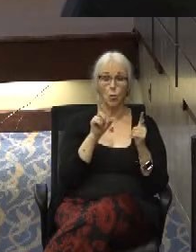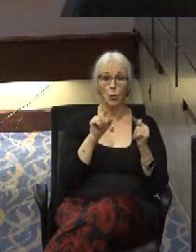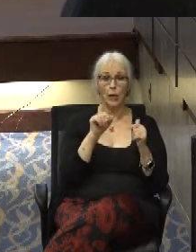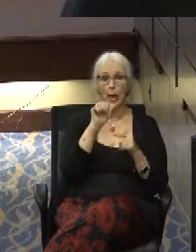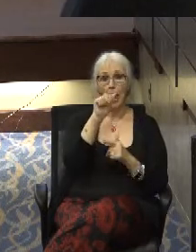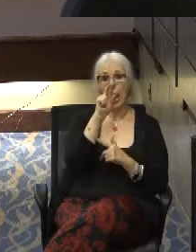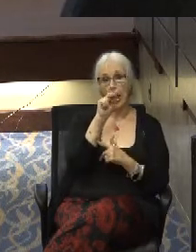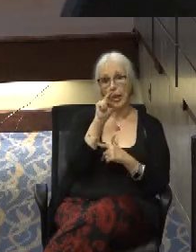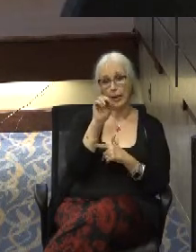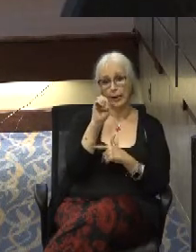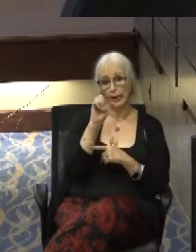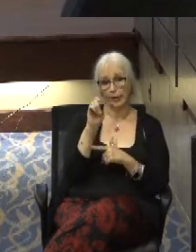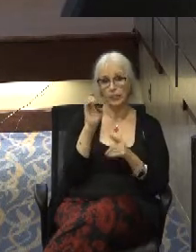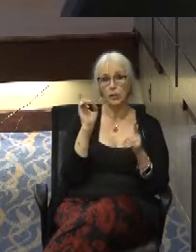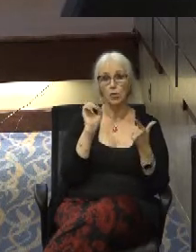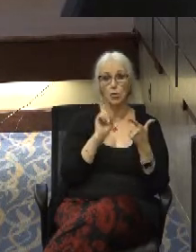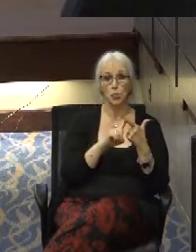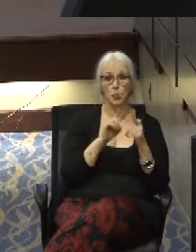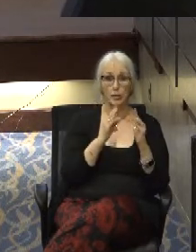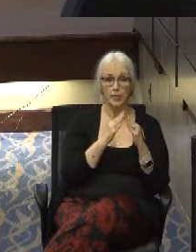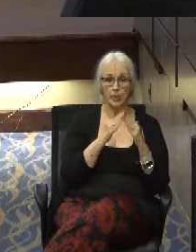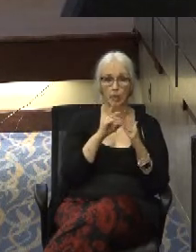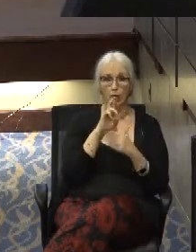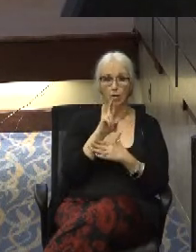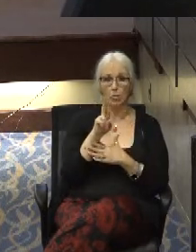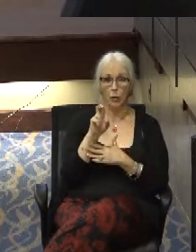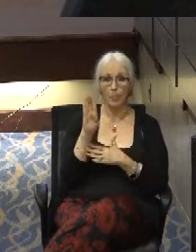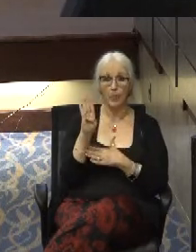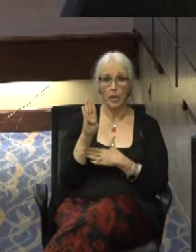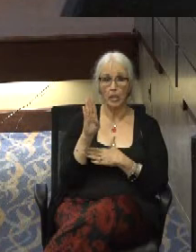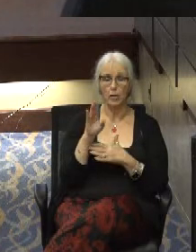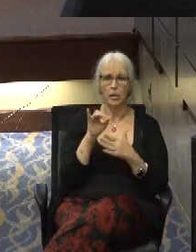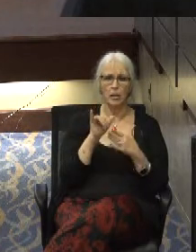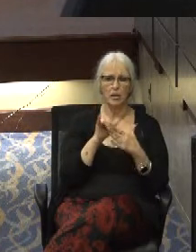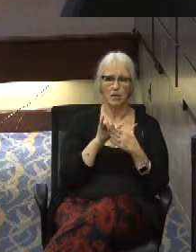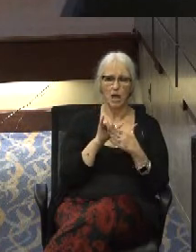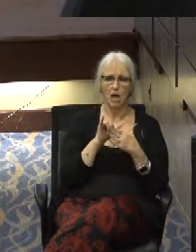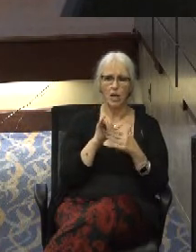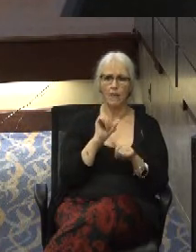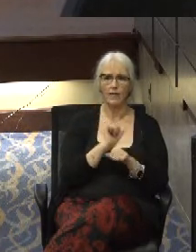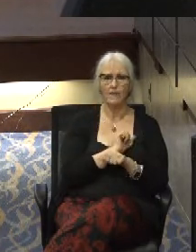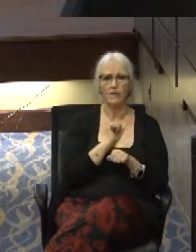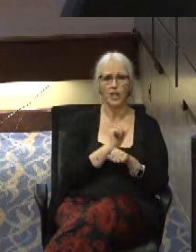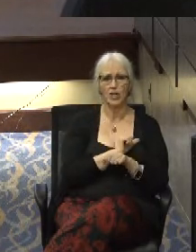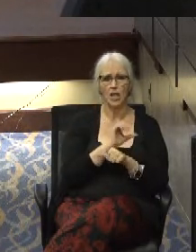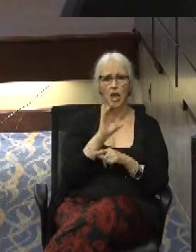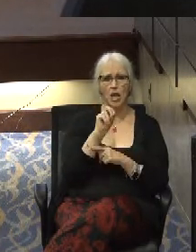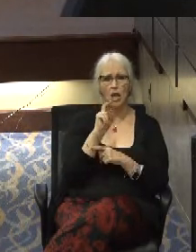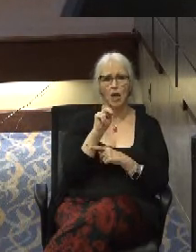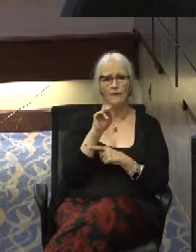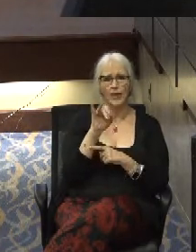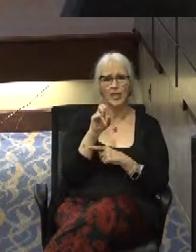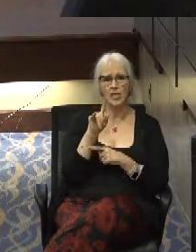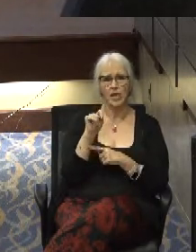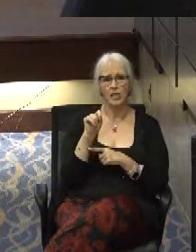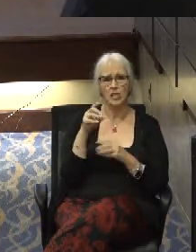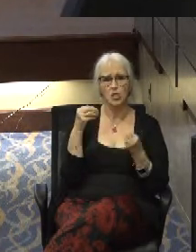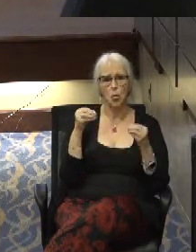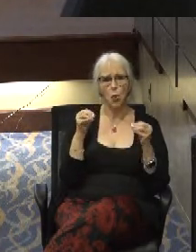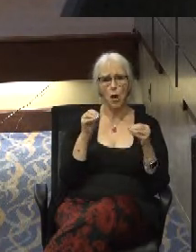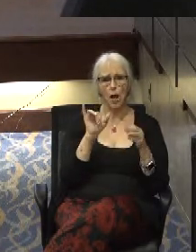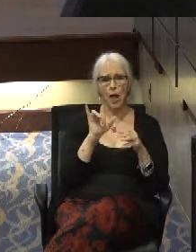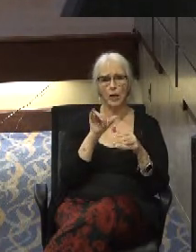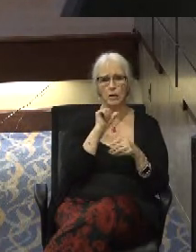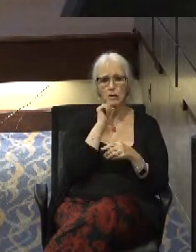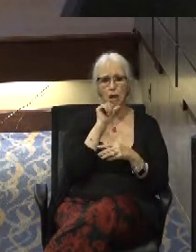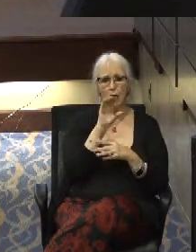the city? It was annexed in R1B. Was there a functioning convenience store at that time when it was it like